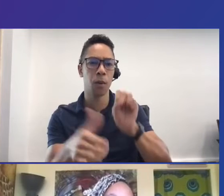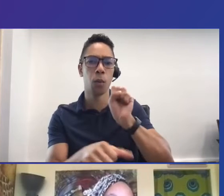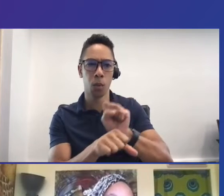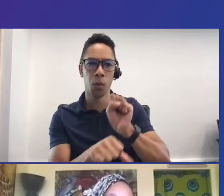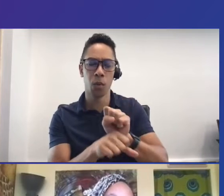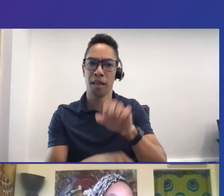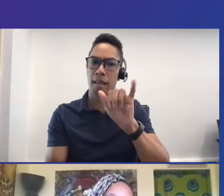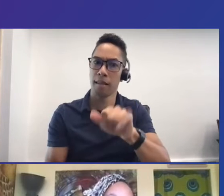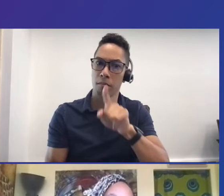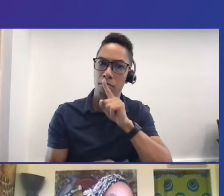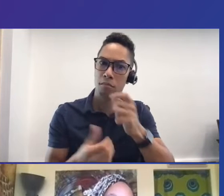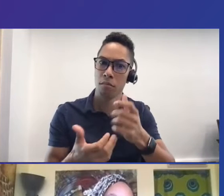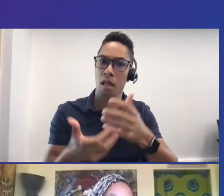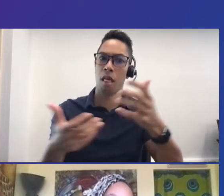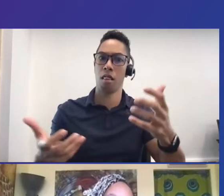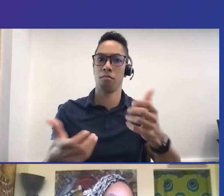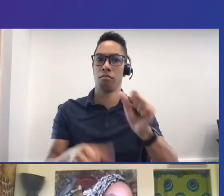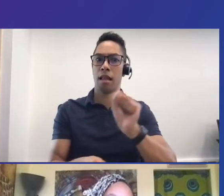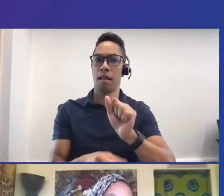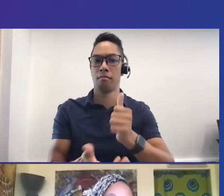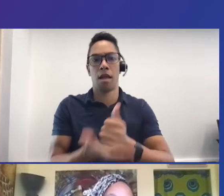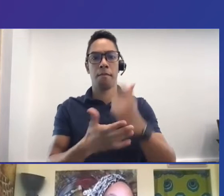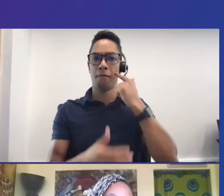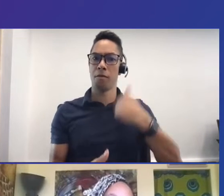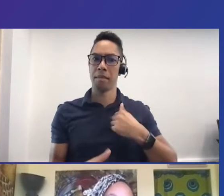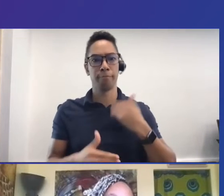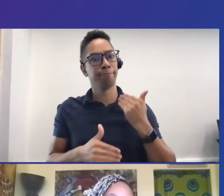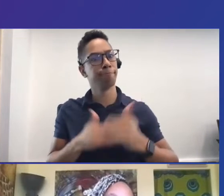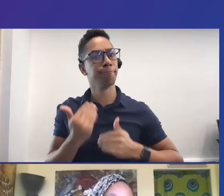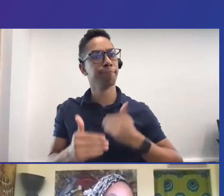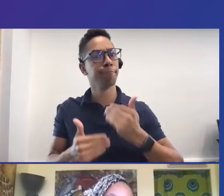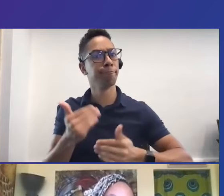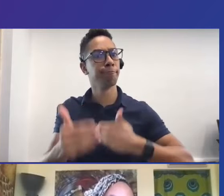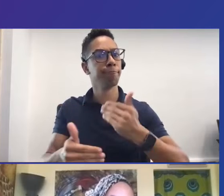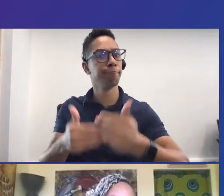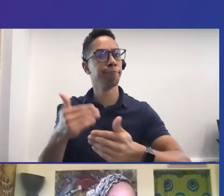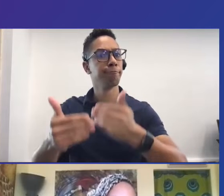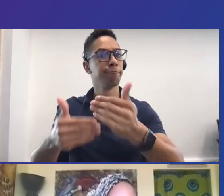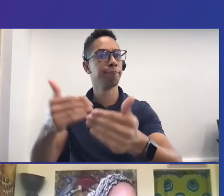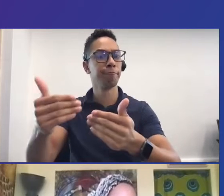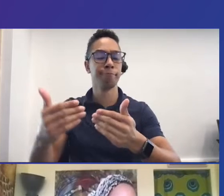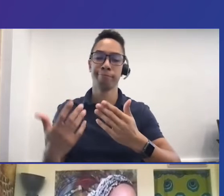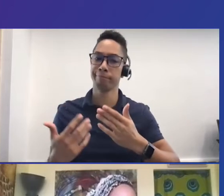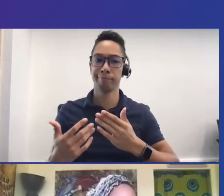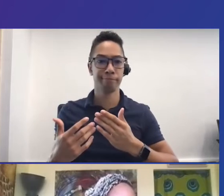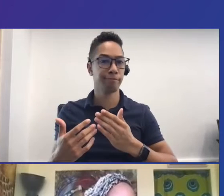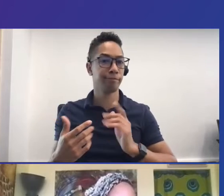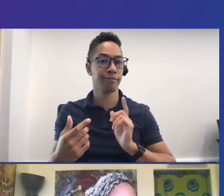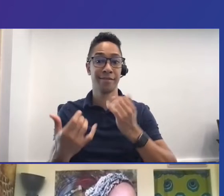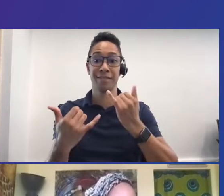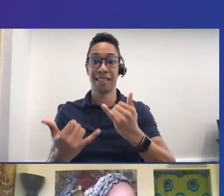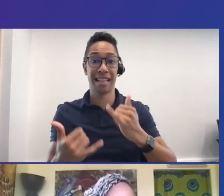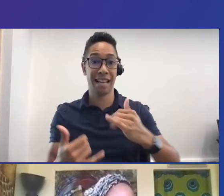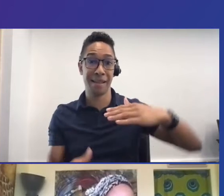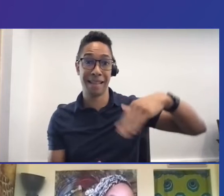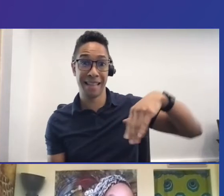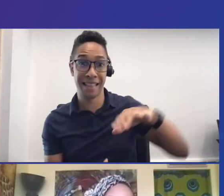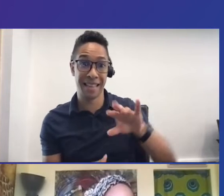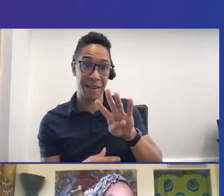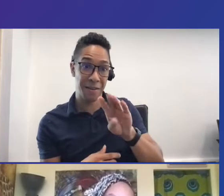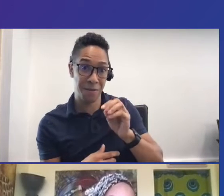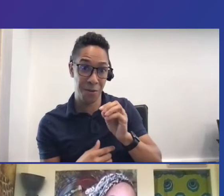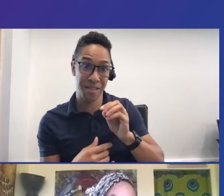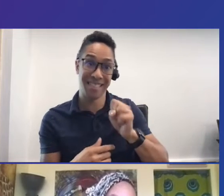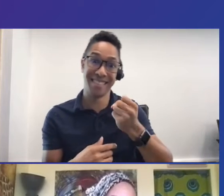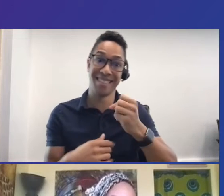has really helped me kind of keep myself moving forward, going into my late 40s into my early 50s.